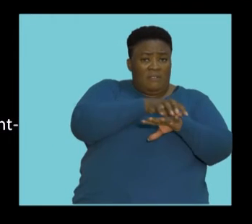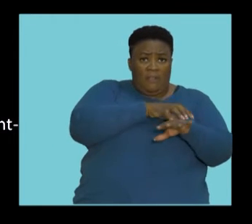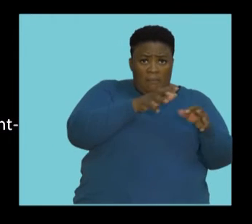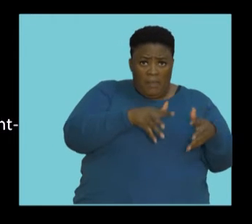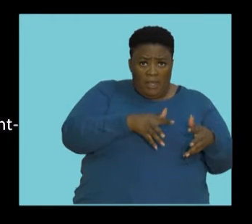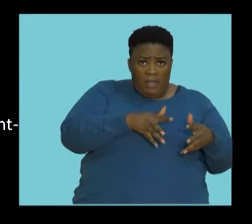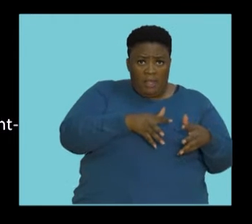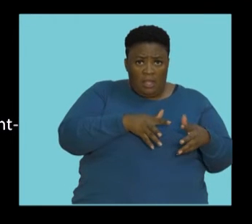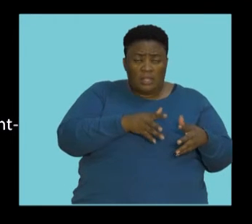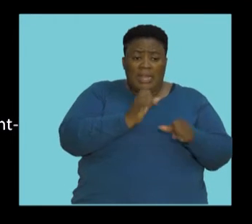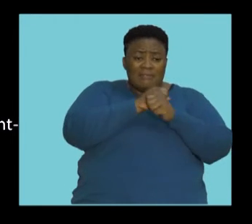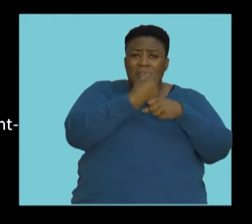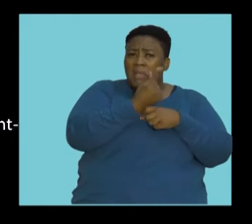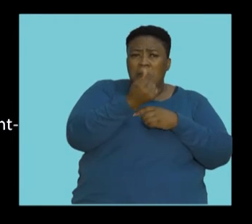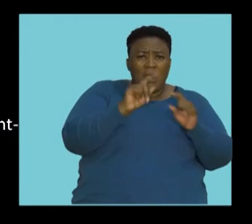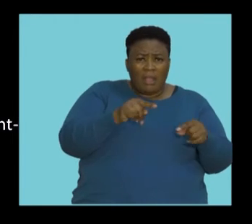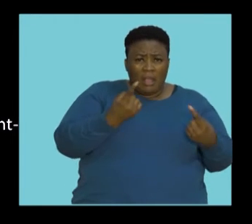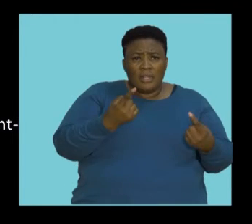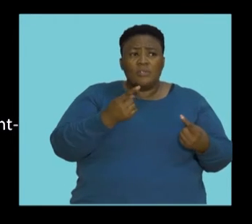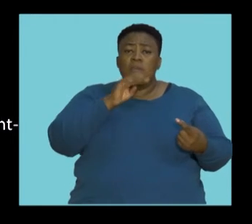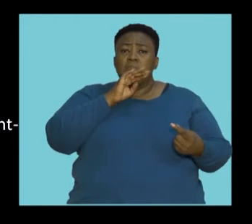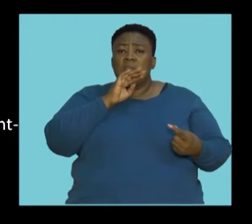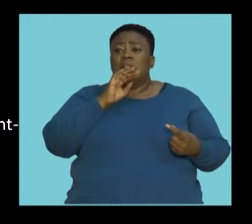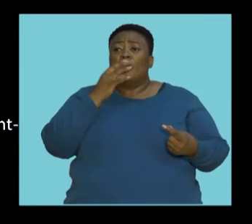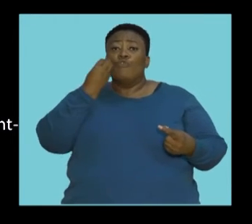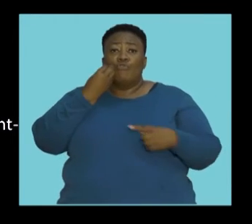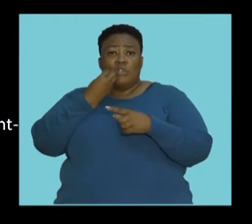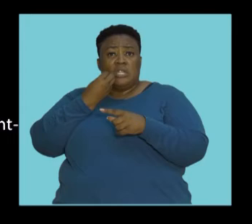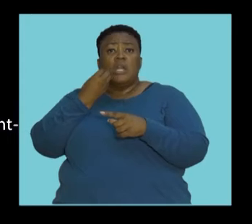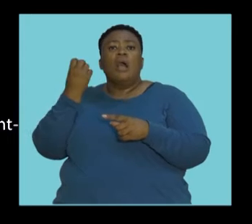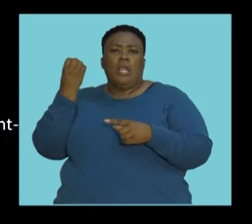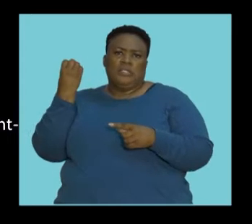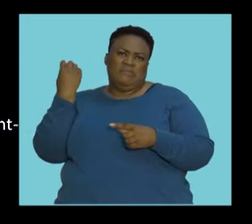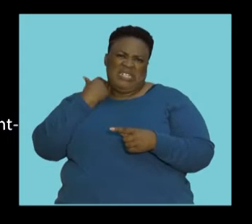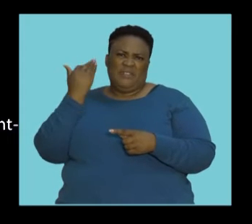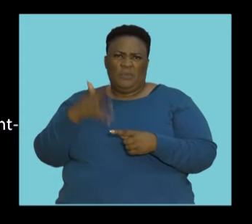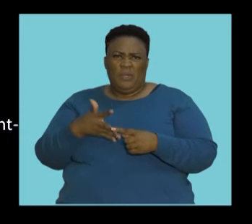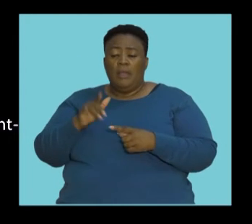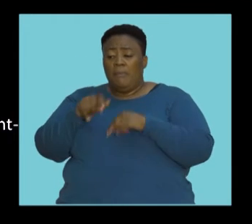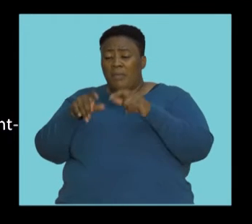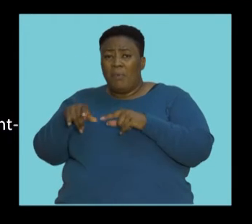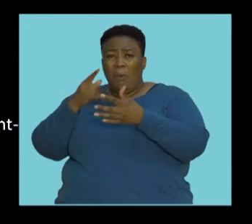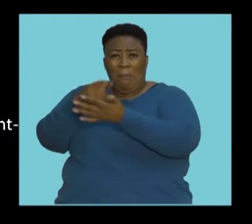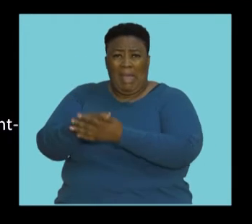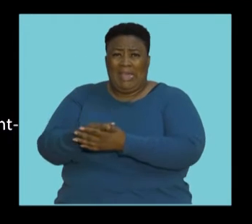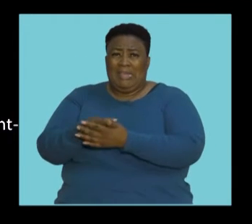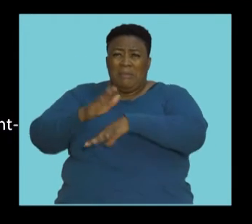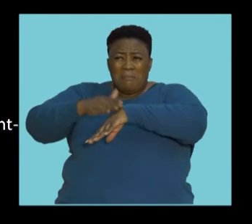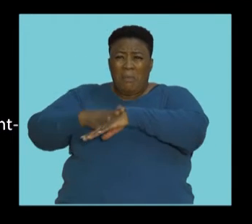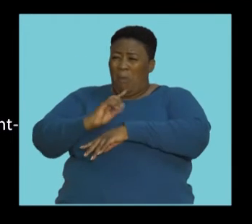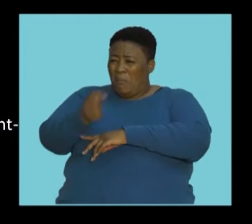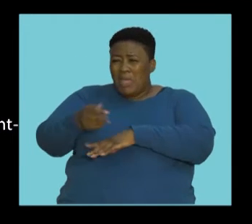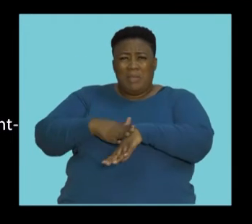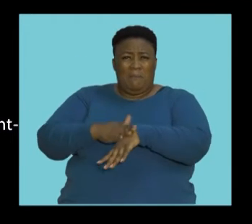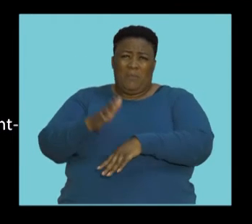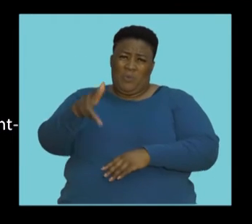cost of producing these increase, and hence the availability of food in the next season also is affected. And so droughts play a